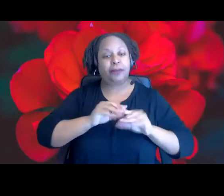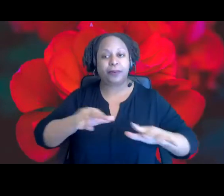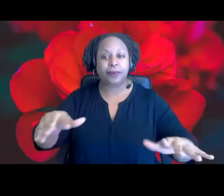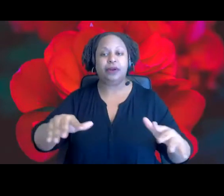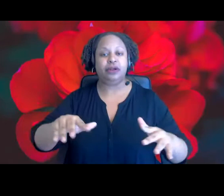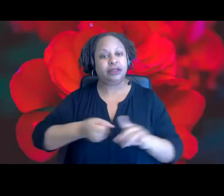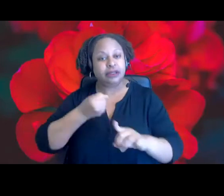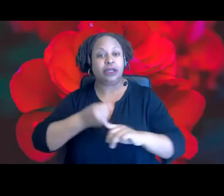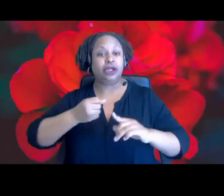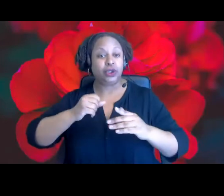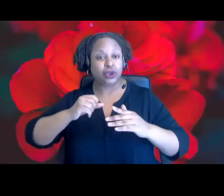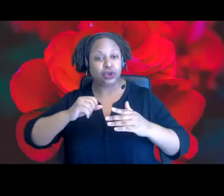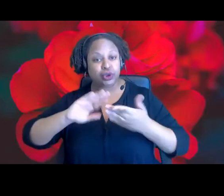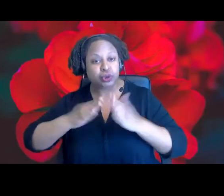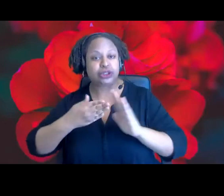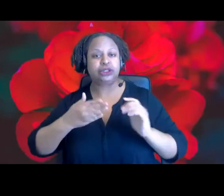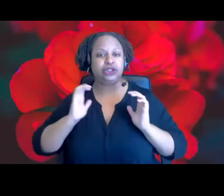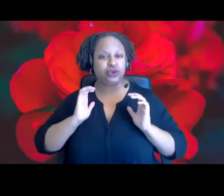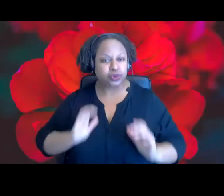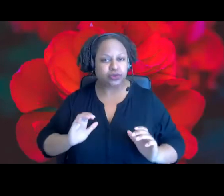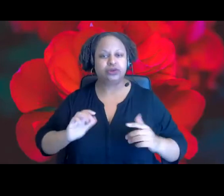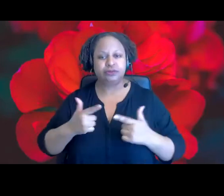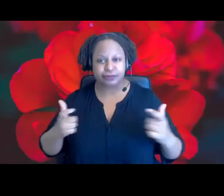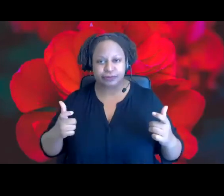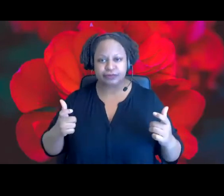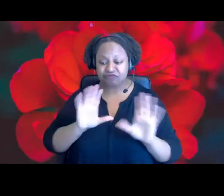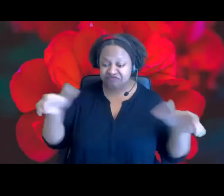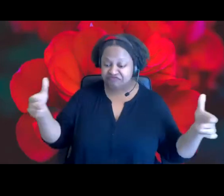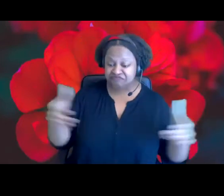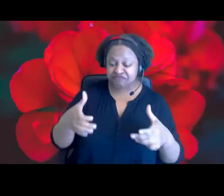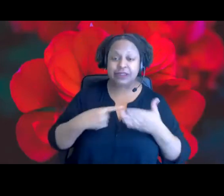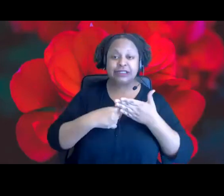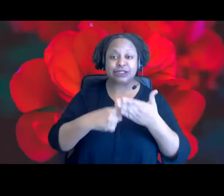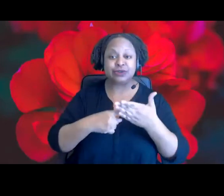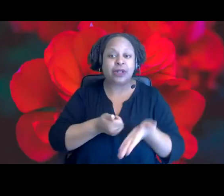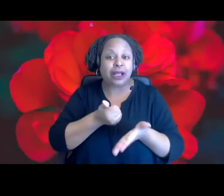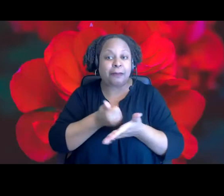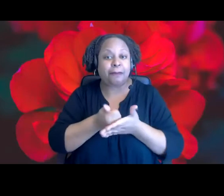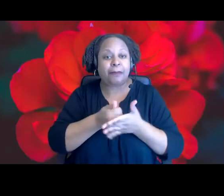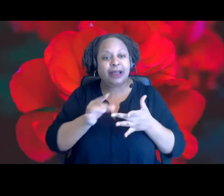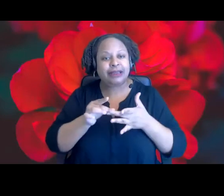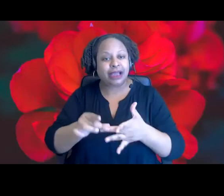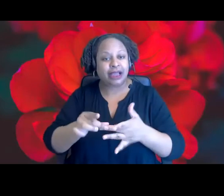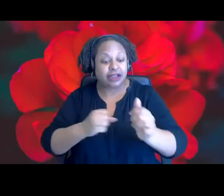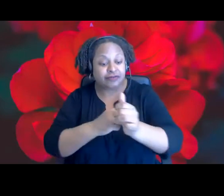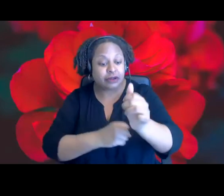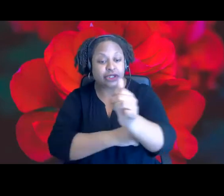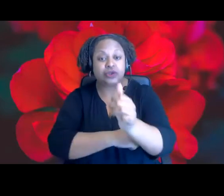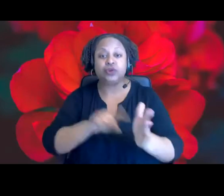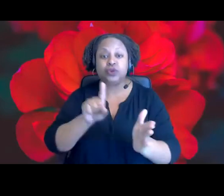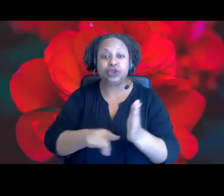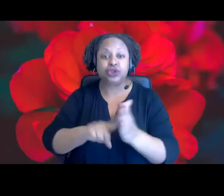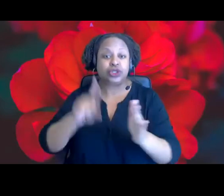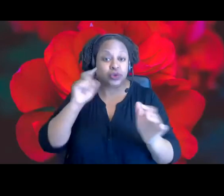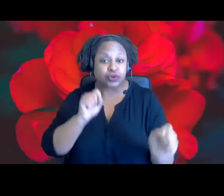communities. Collectively, these discussions will help guide the Foundation's research strategy towards supporting